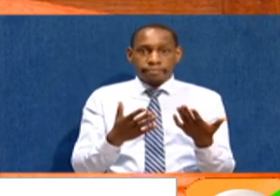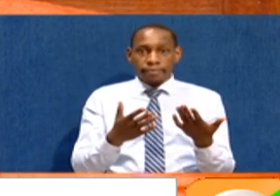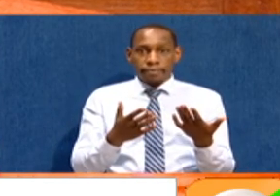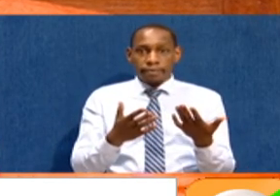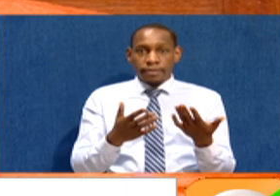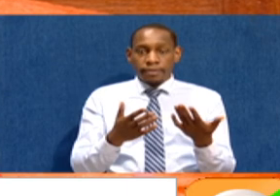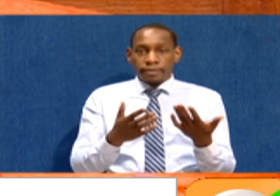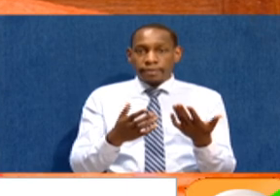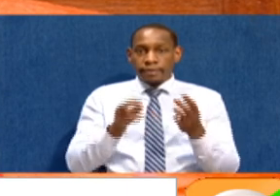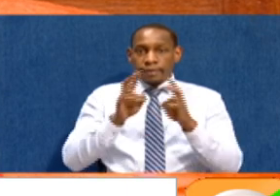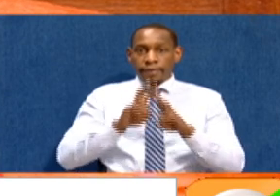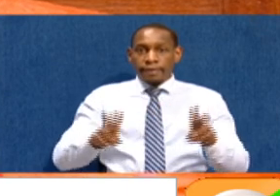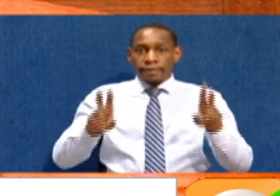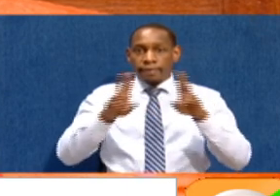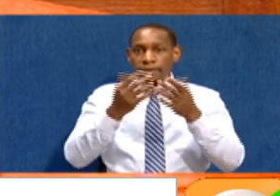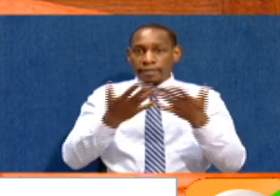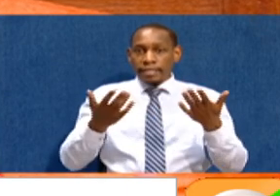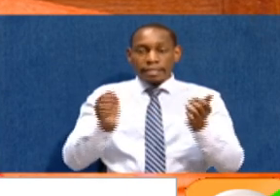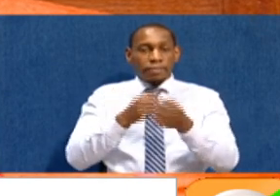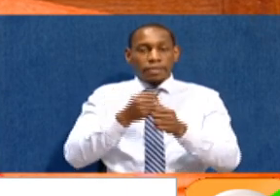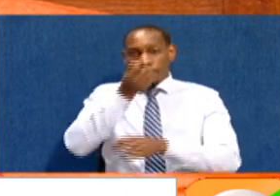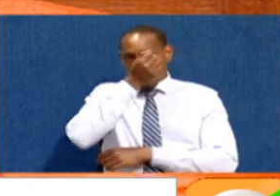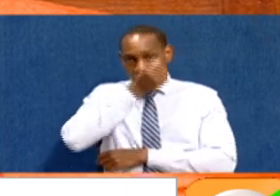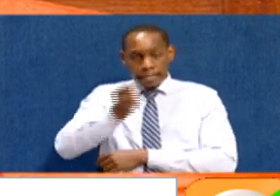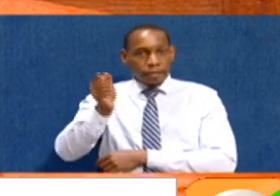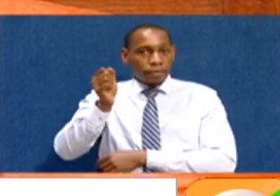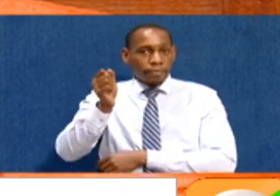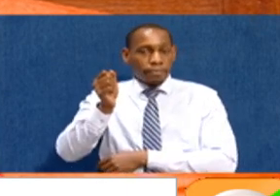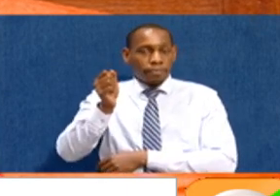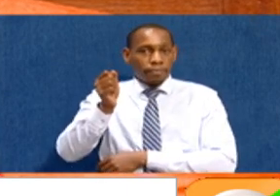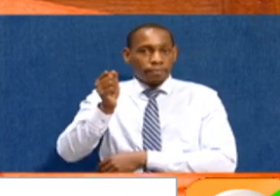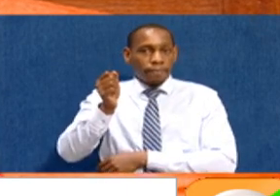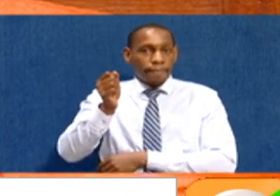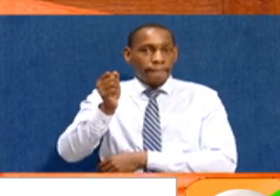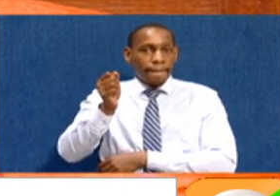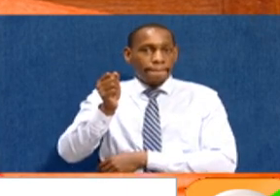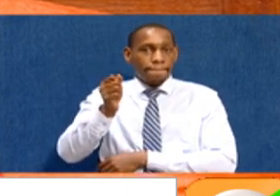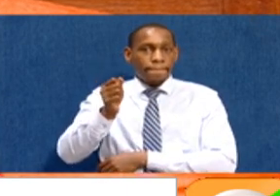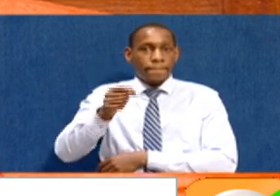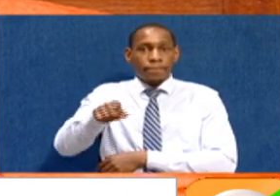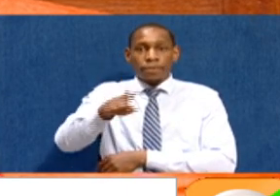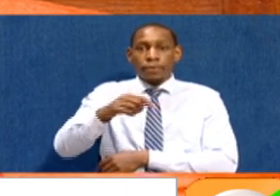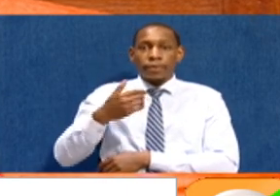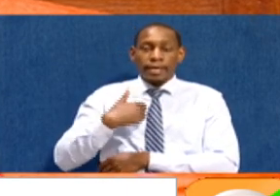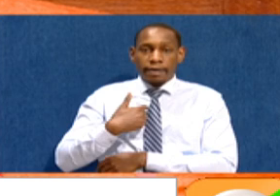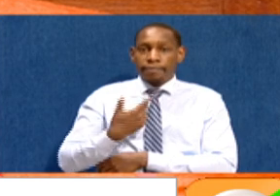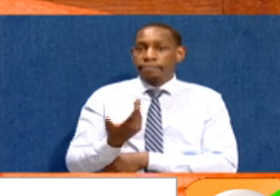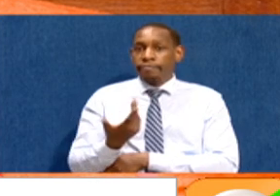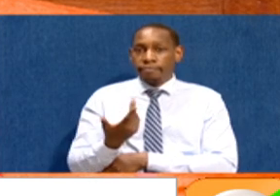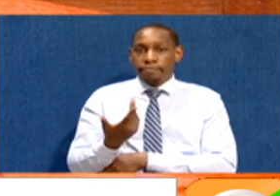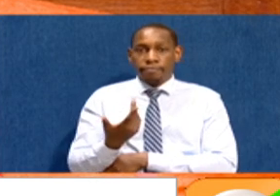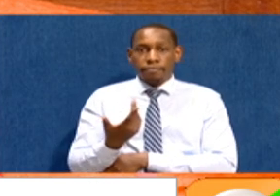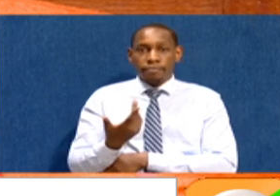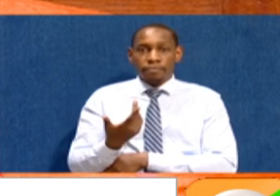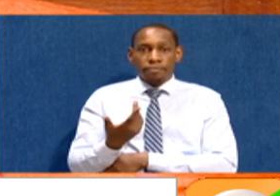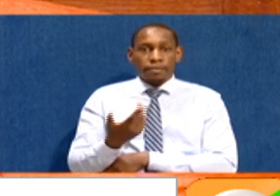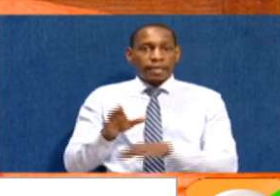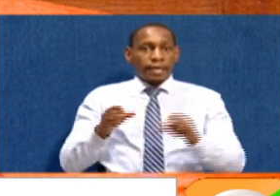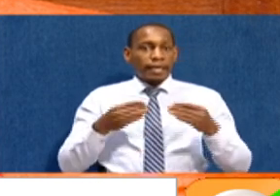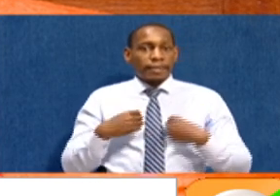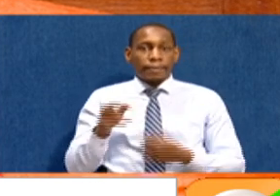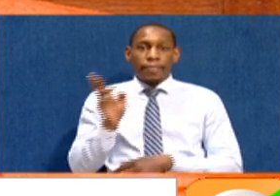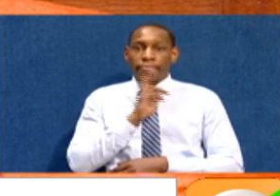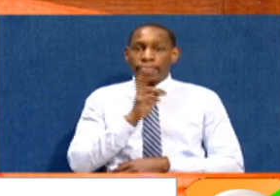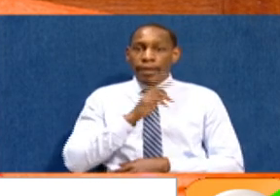value-loaded idiom like ignore that, I think we are gravitating into very dangerous